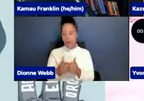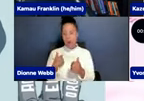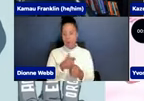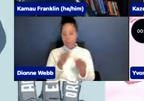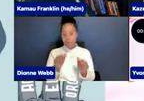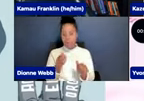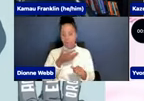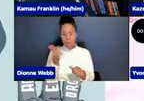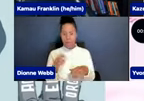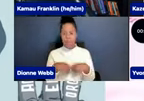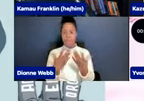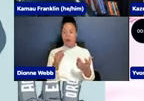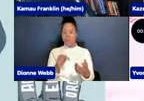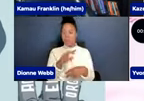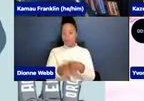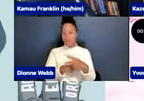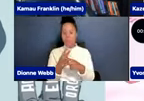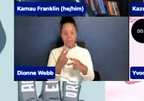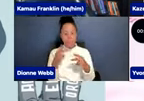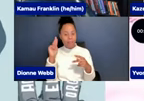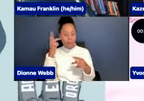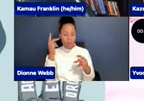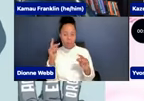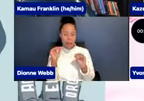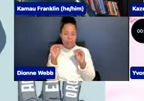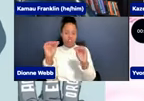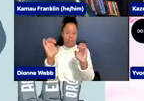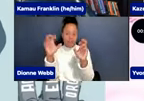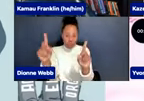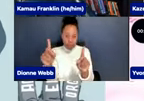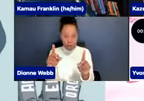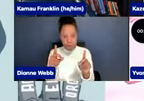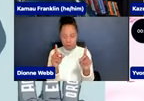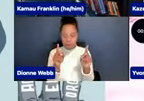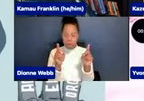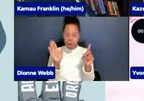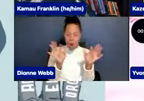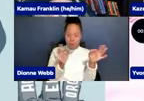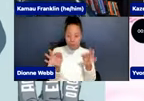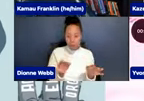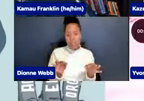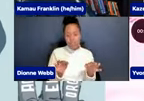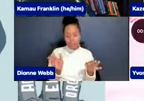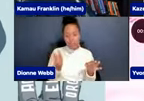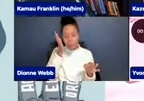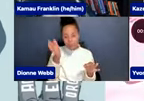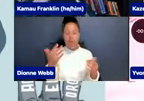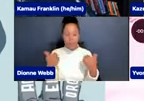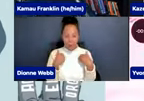provide these sort of political education offerings in the future. So we do have a survey at